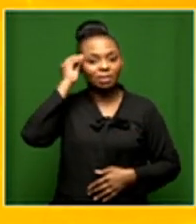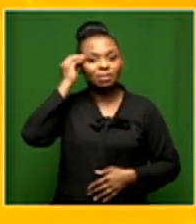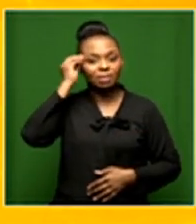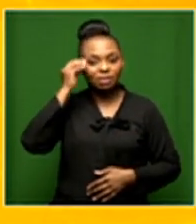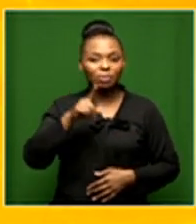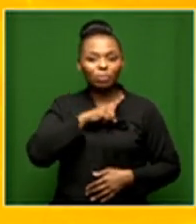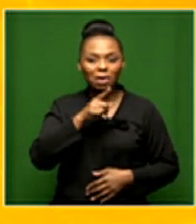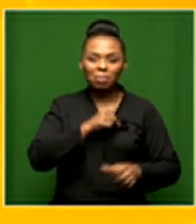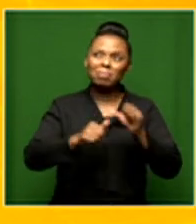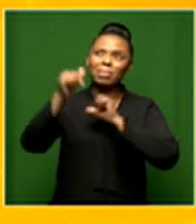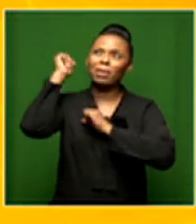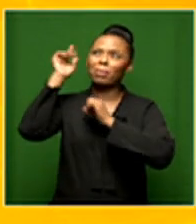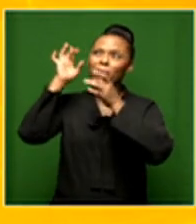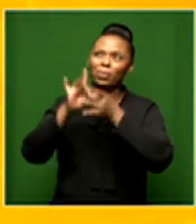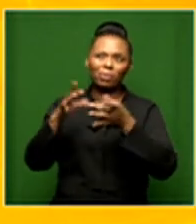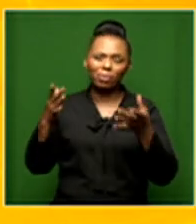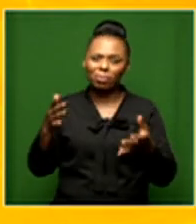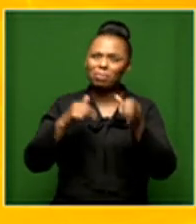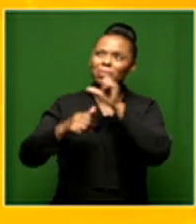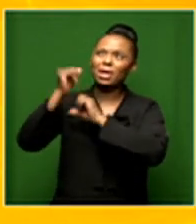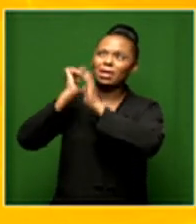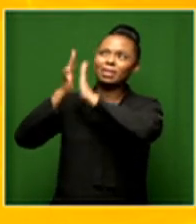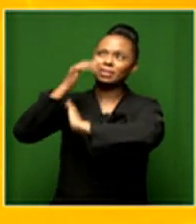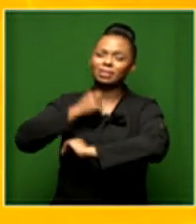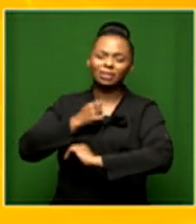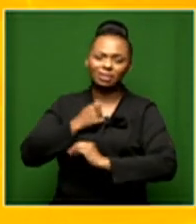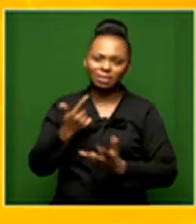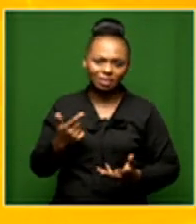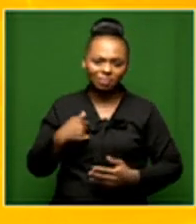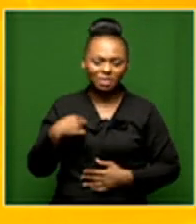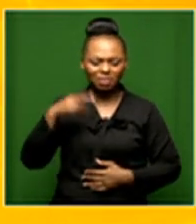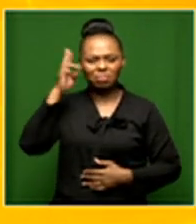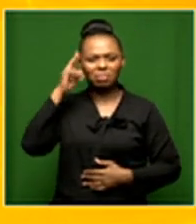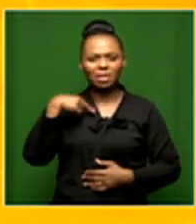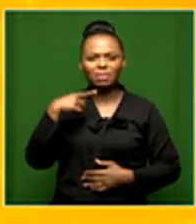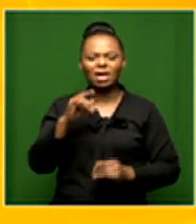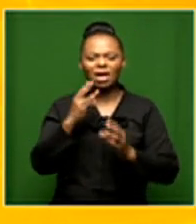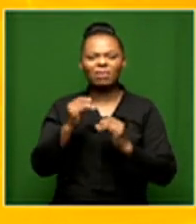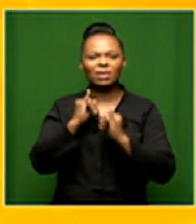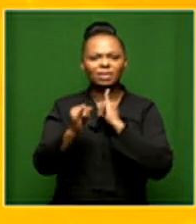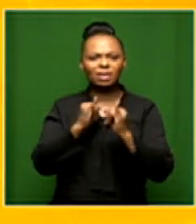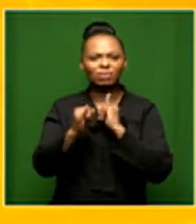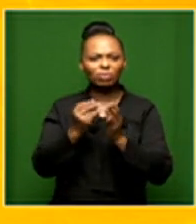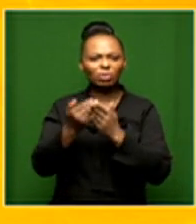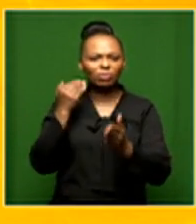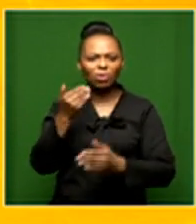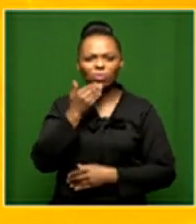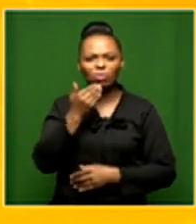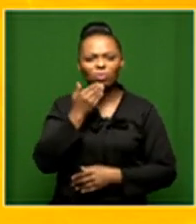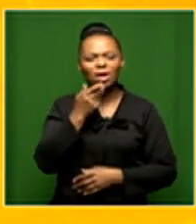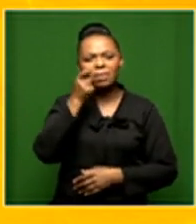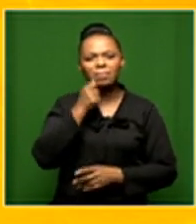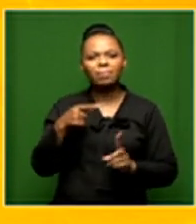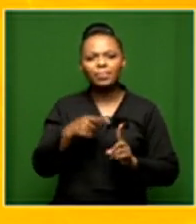back to where we were. And it reminds me of a piece that I was reading, an interview that was conducted by the guy